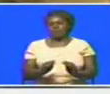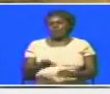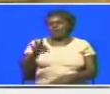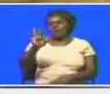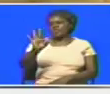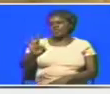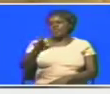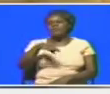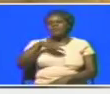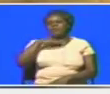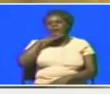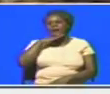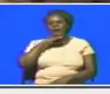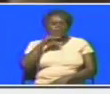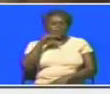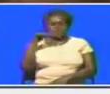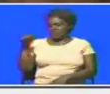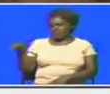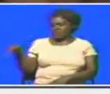three that perished Wednesday evening.